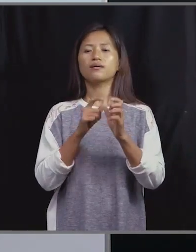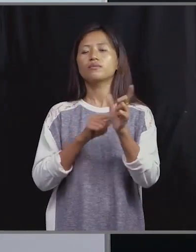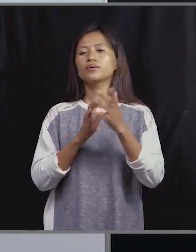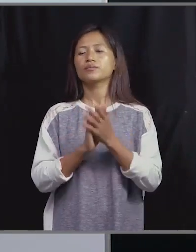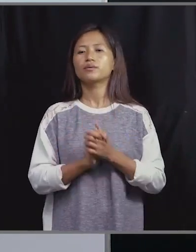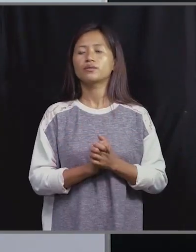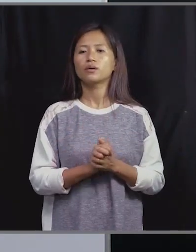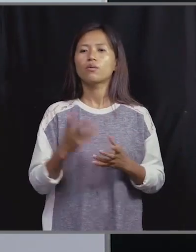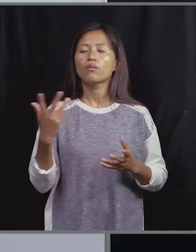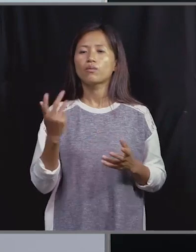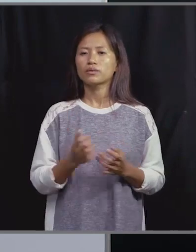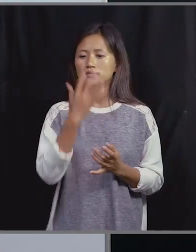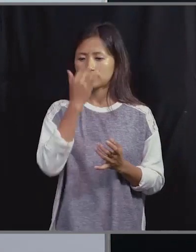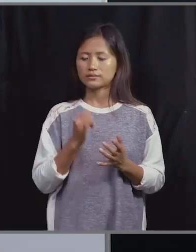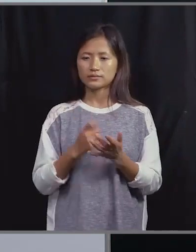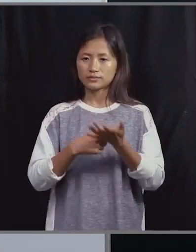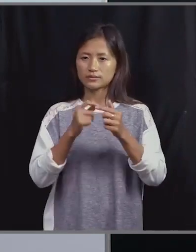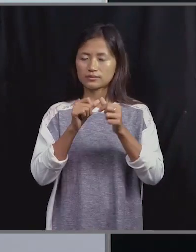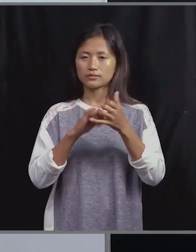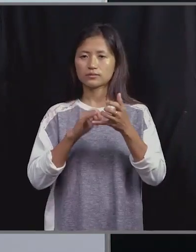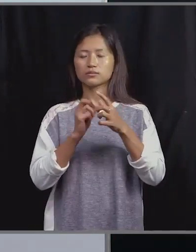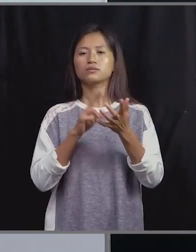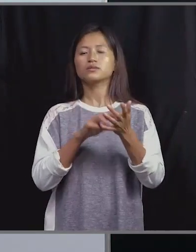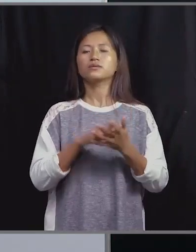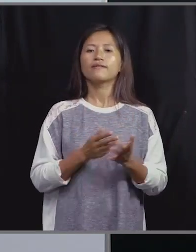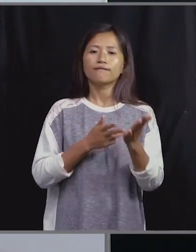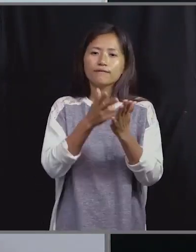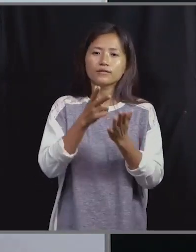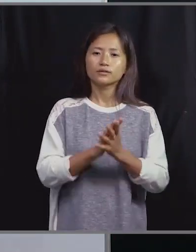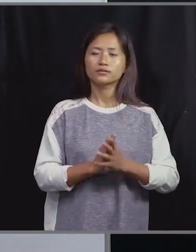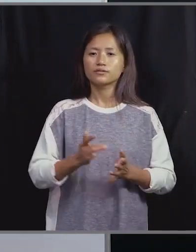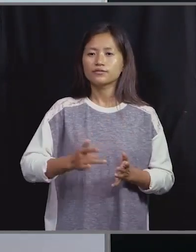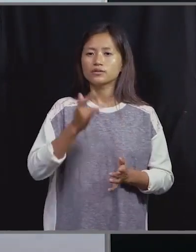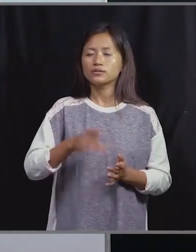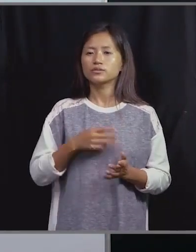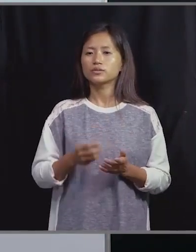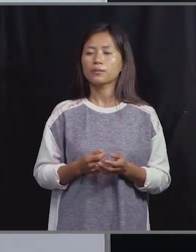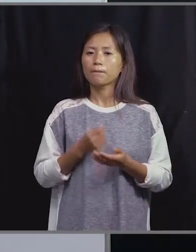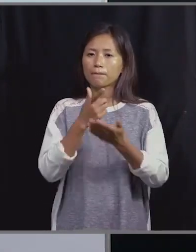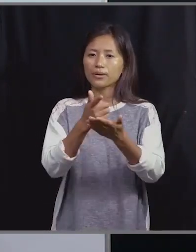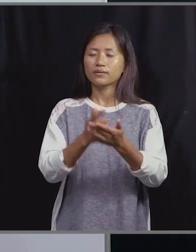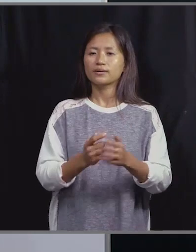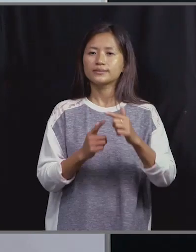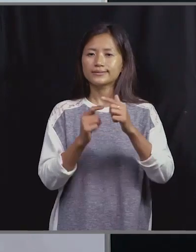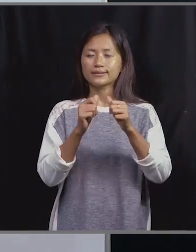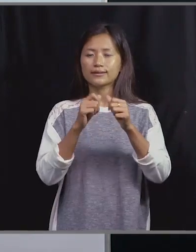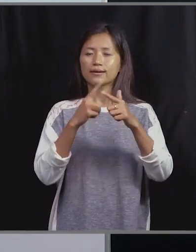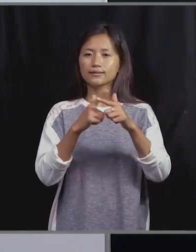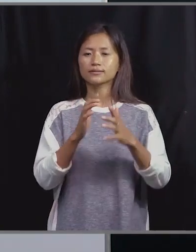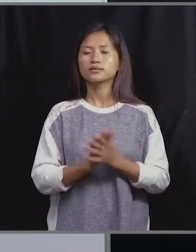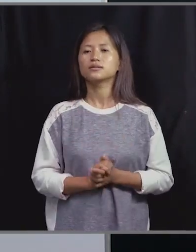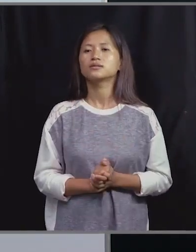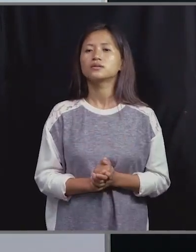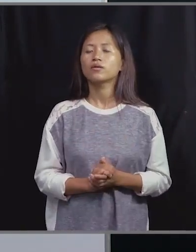Or the reason was that the villager, he failed to pay tax. He failed to pay the